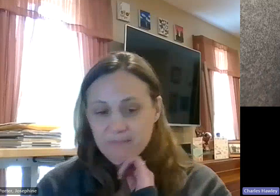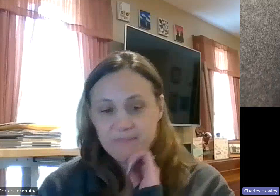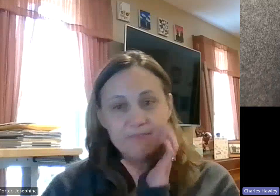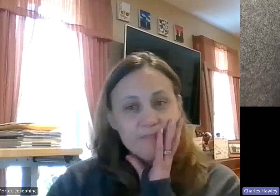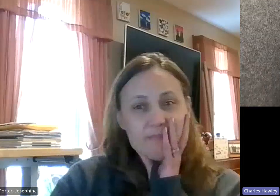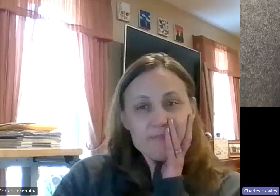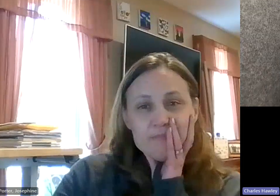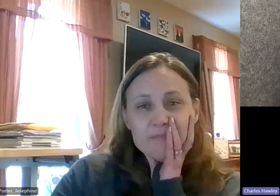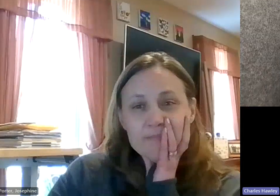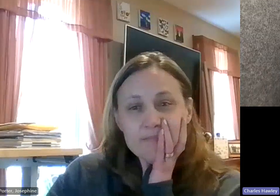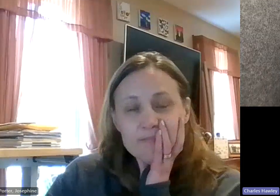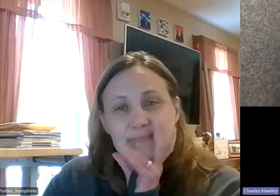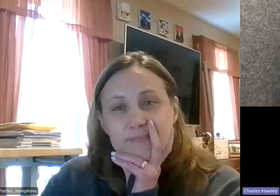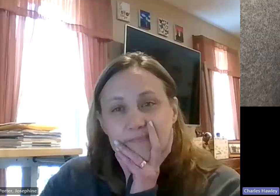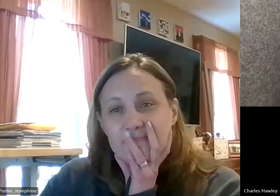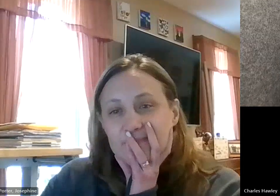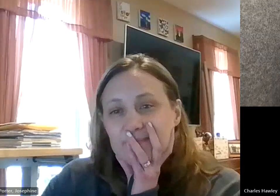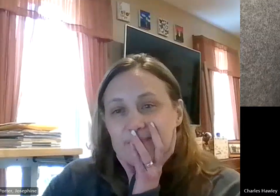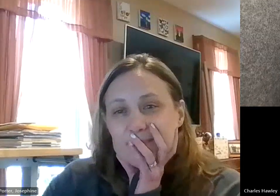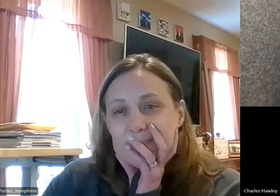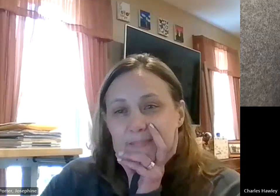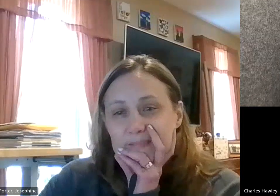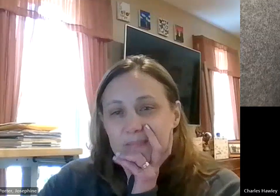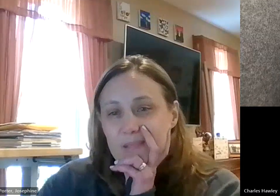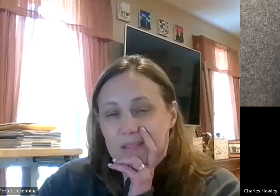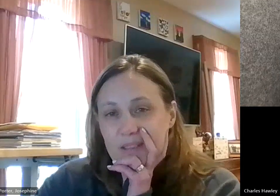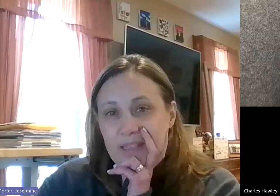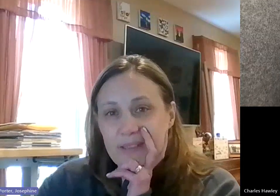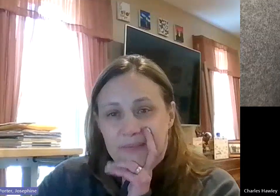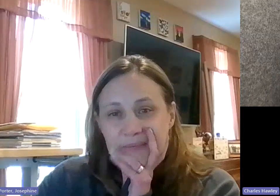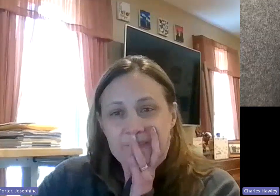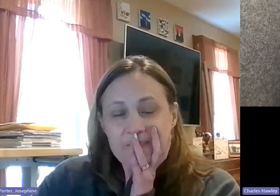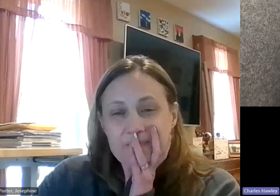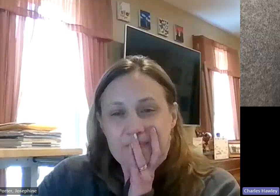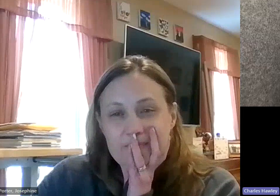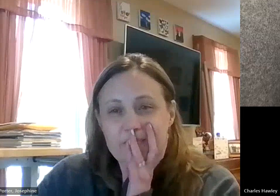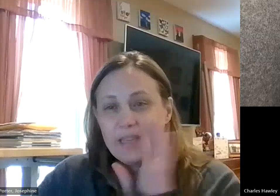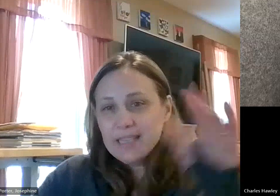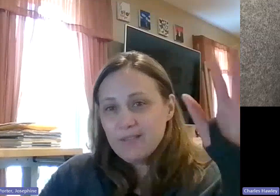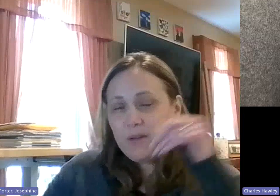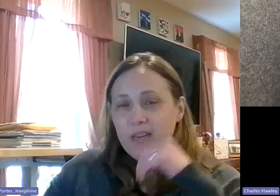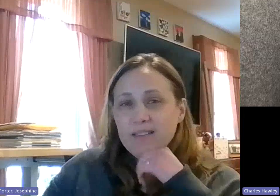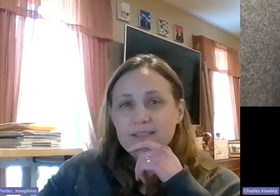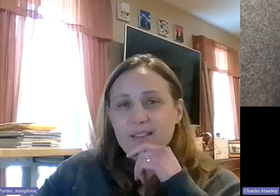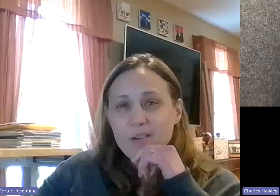there, if you have questions, feel free to reach out. All right. Take care.